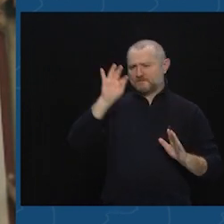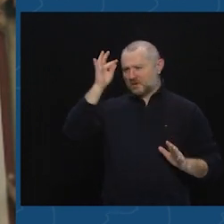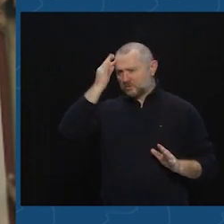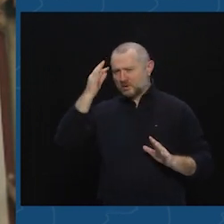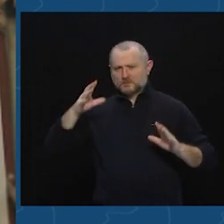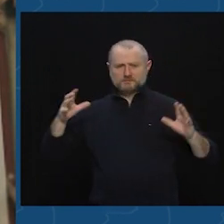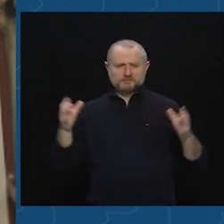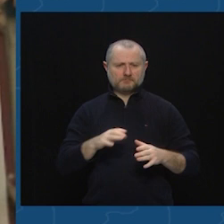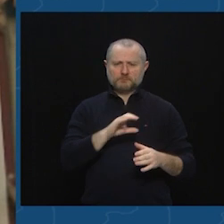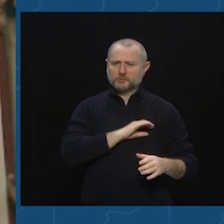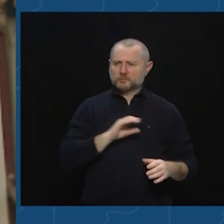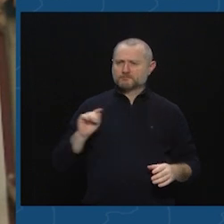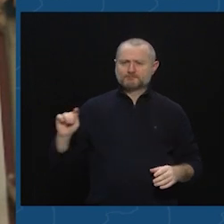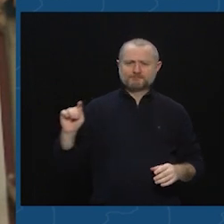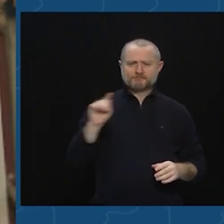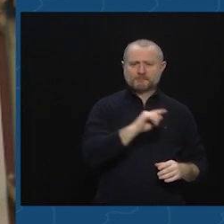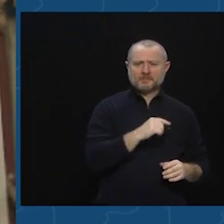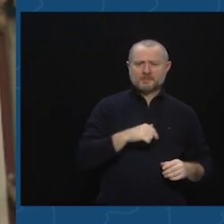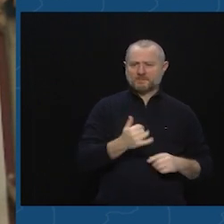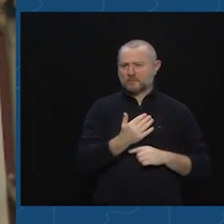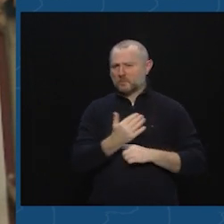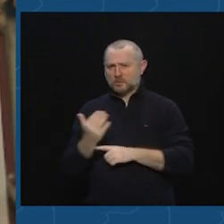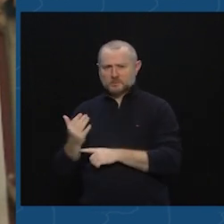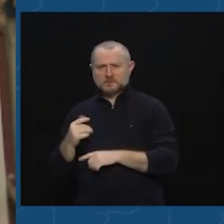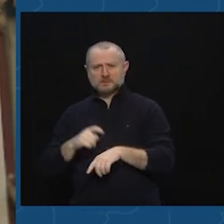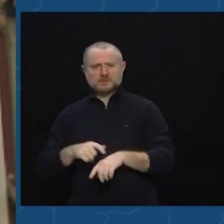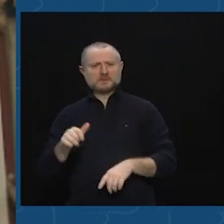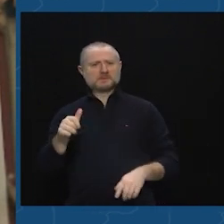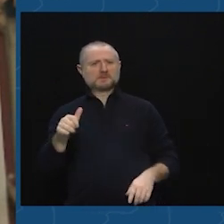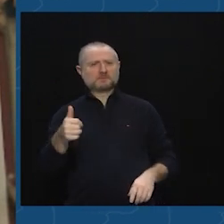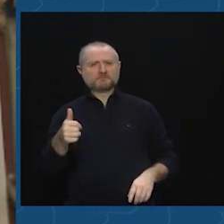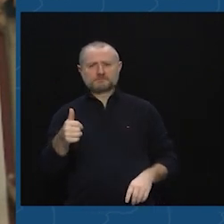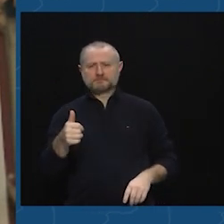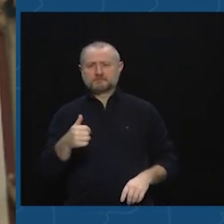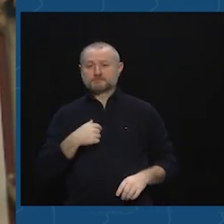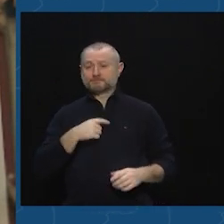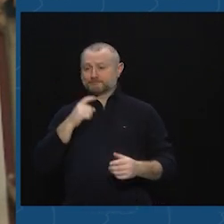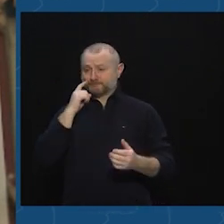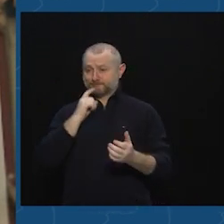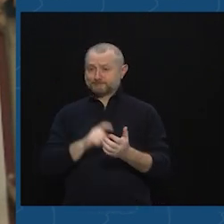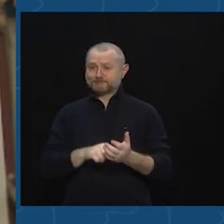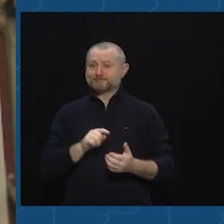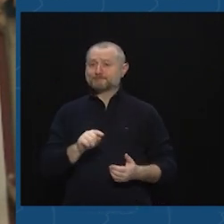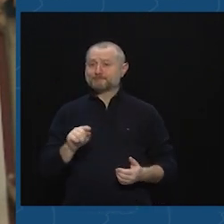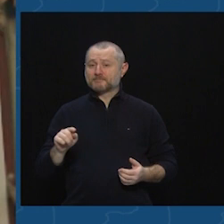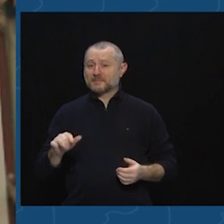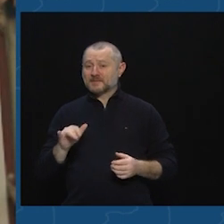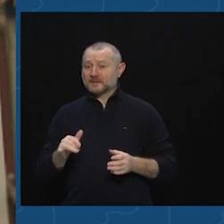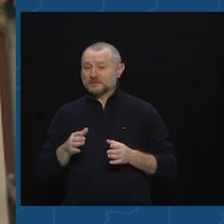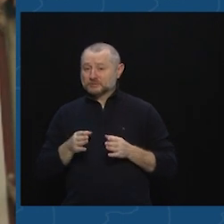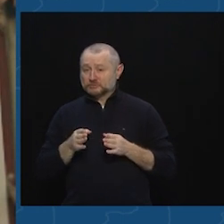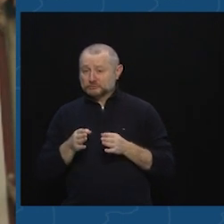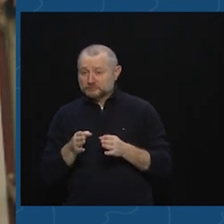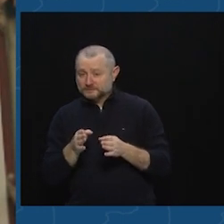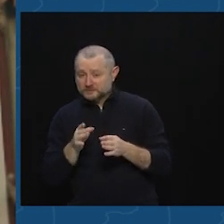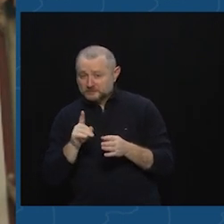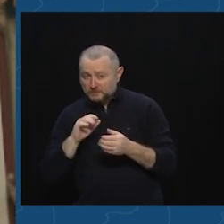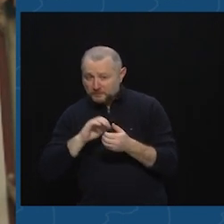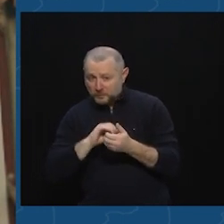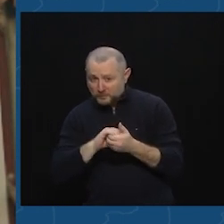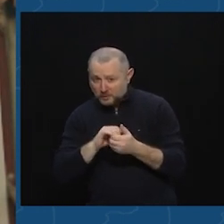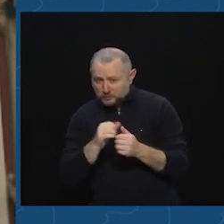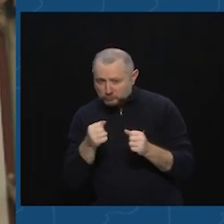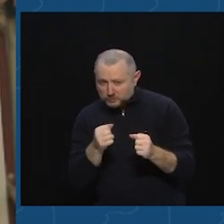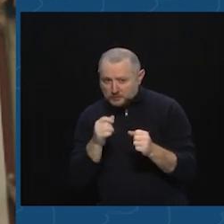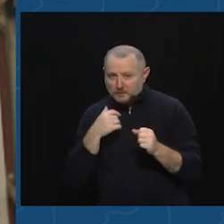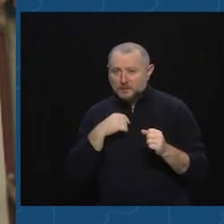10 a.m. We're seeing that with the gun violence strategic partnership that's taking place here